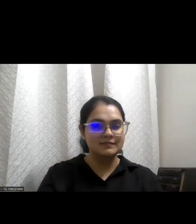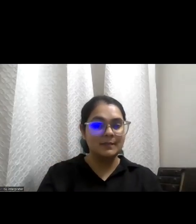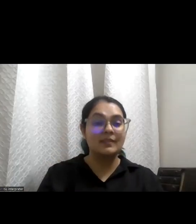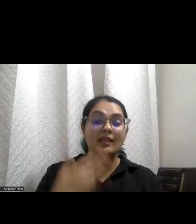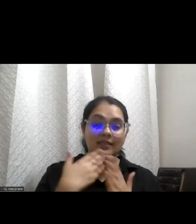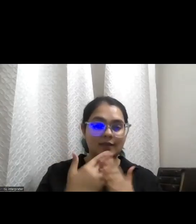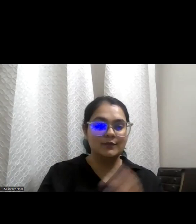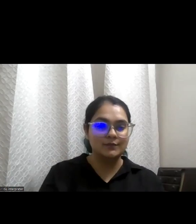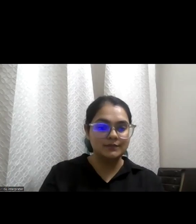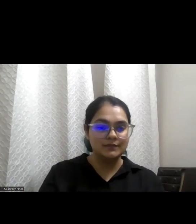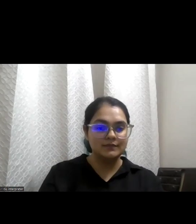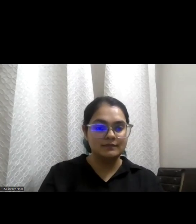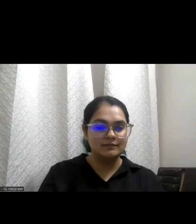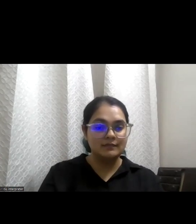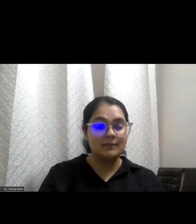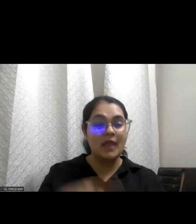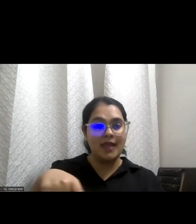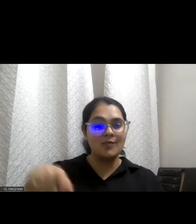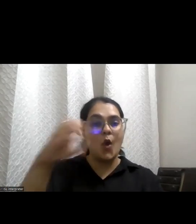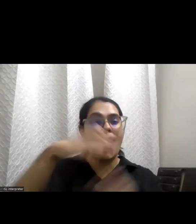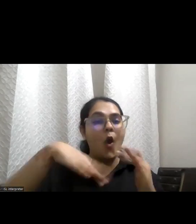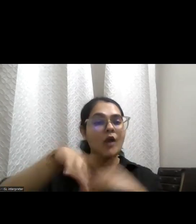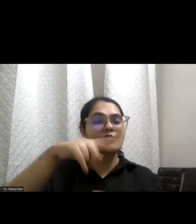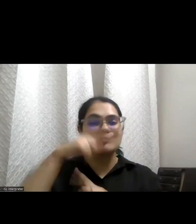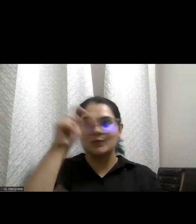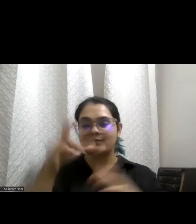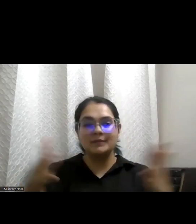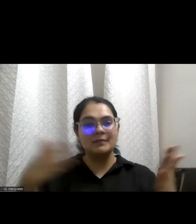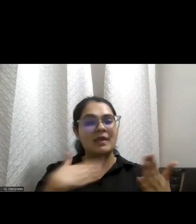Thanks to the organizers and